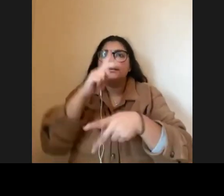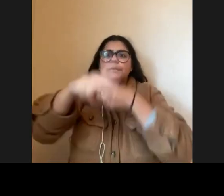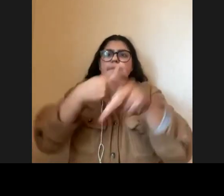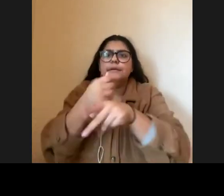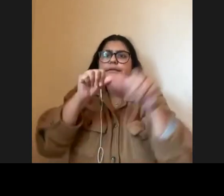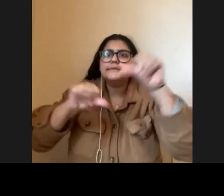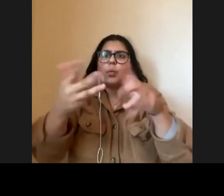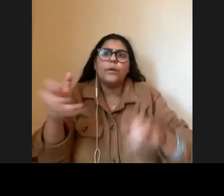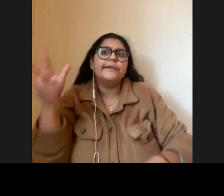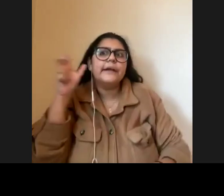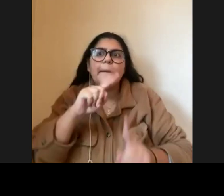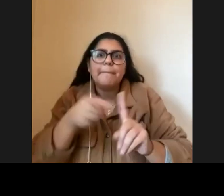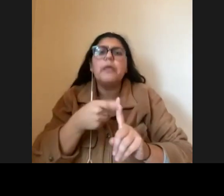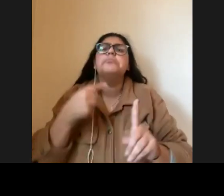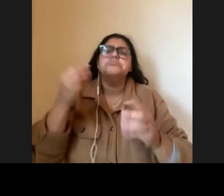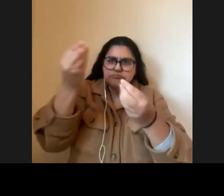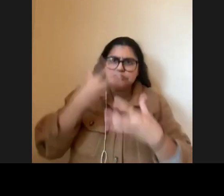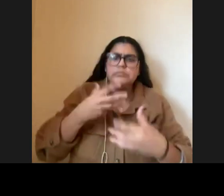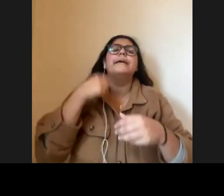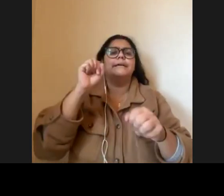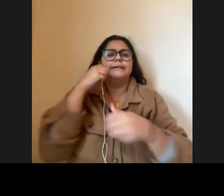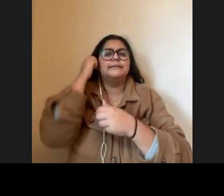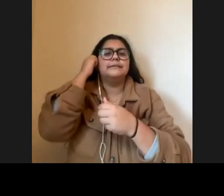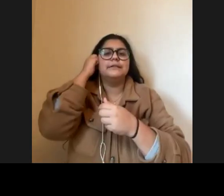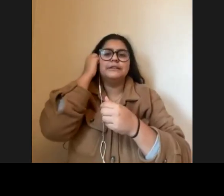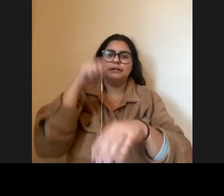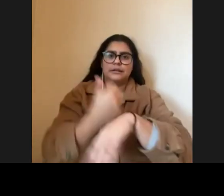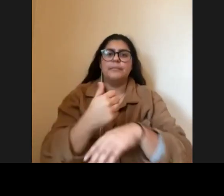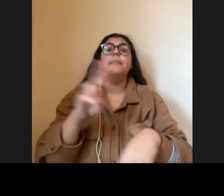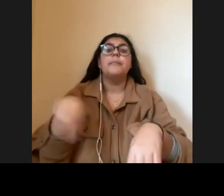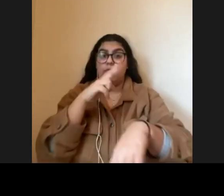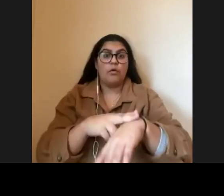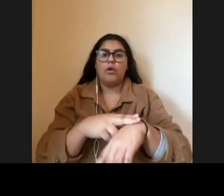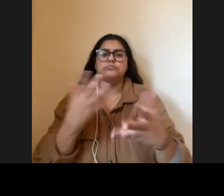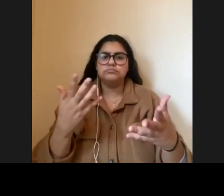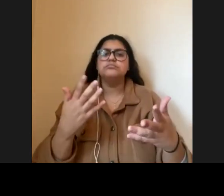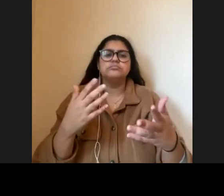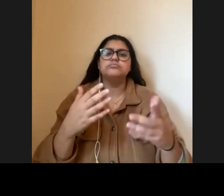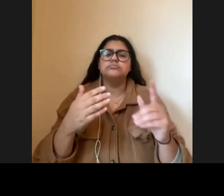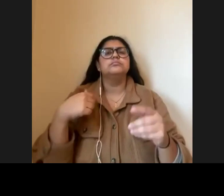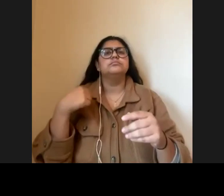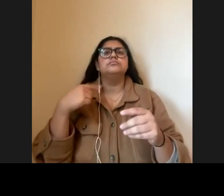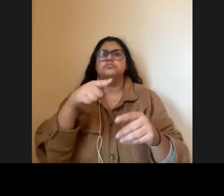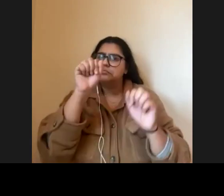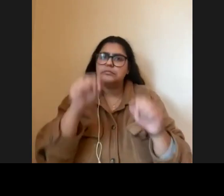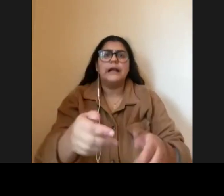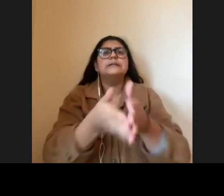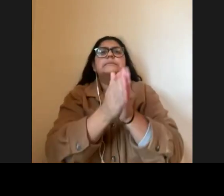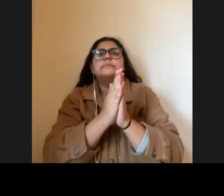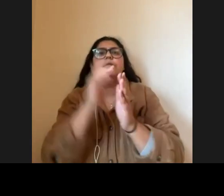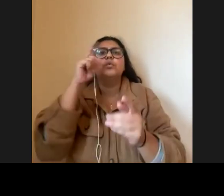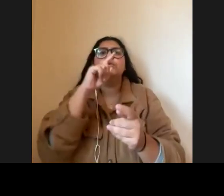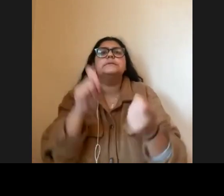us know and we can have those on. Of course, as always with Skype a Scientist, you can request a scientist specifically for